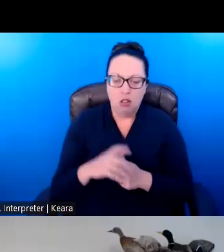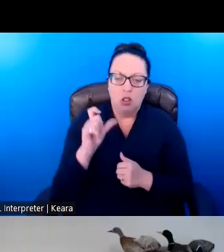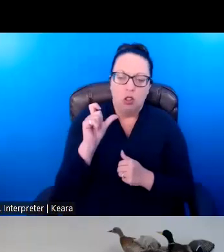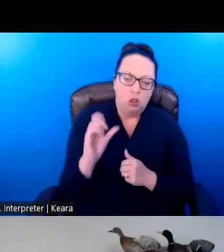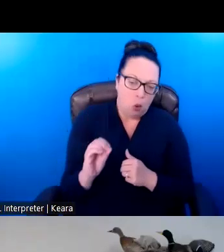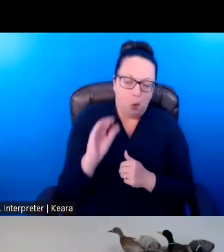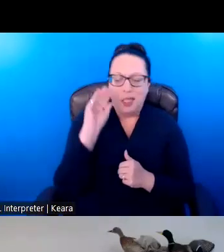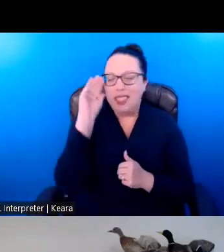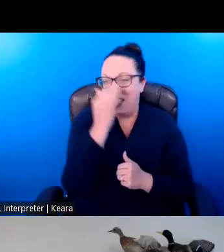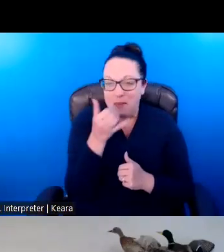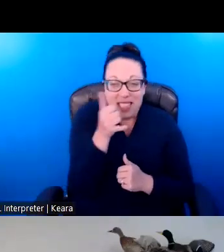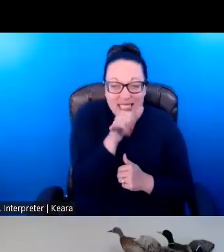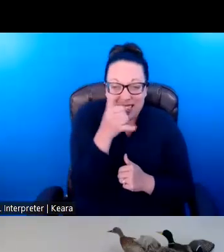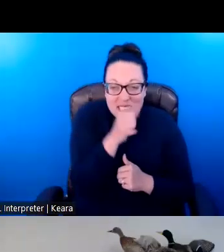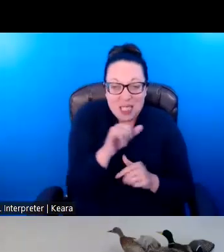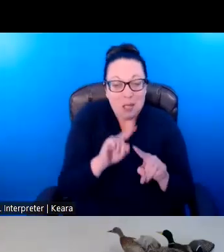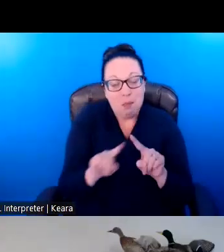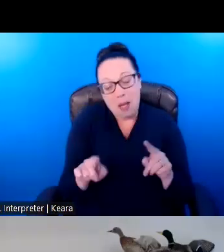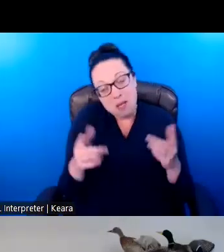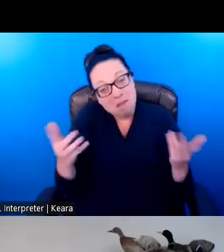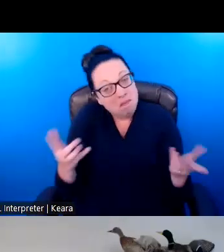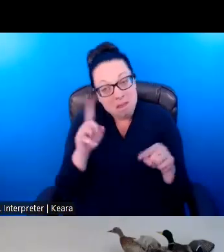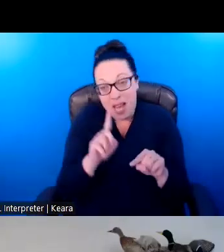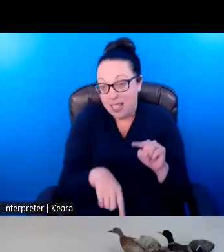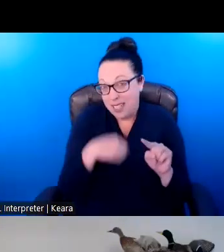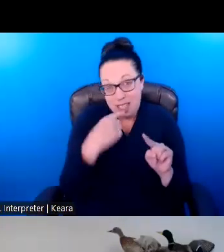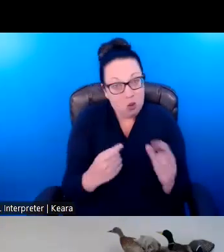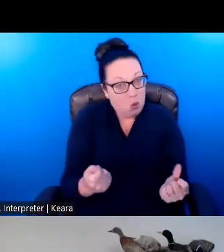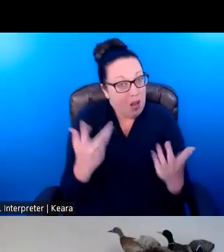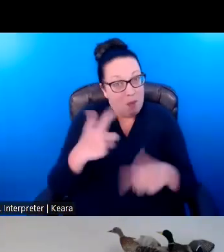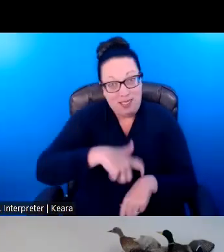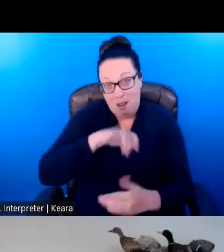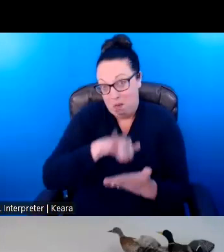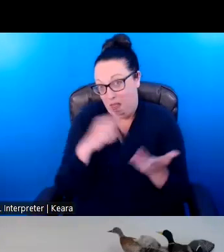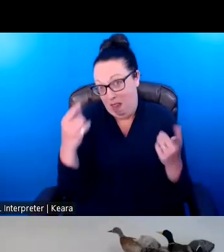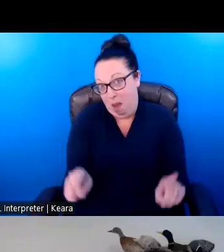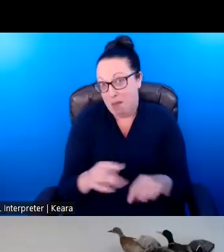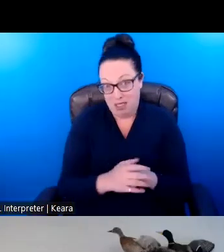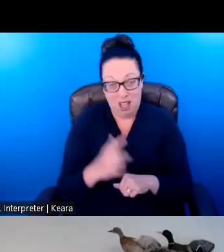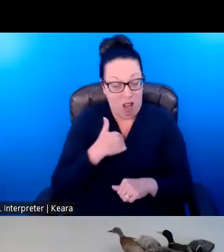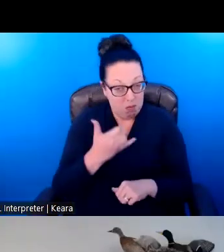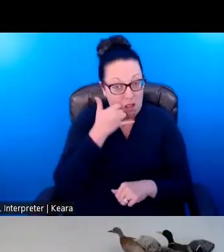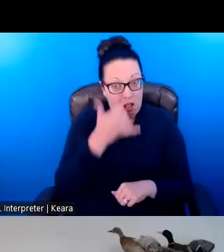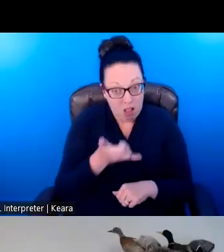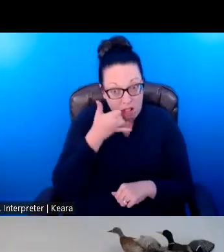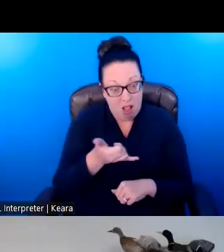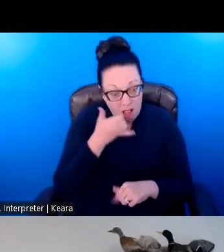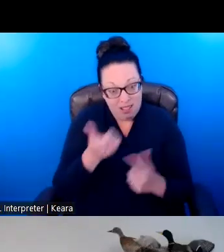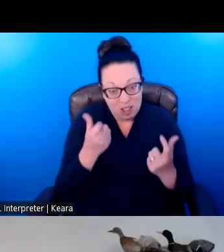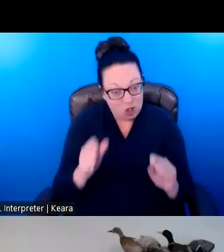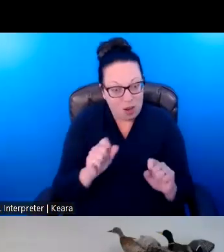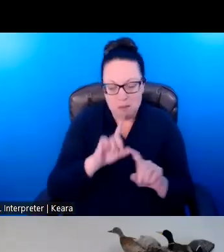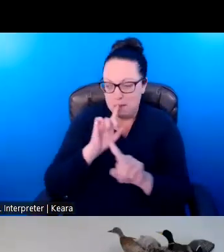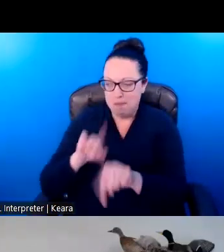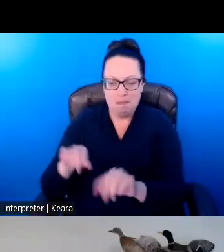they seem like silly little things, but I can't even count the number of times that's actually happened to me. I'm on the phone trying to call him, and I don't get an answer, and I'm